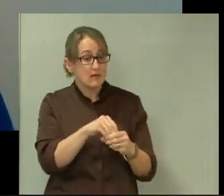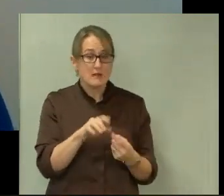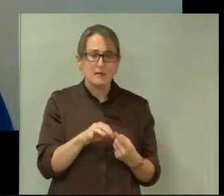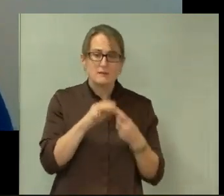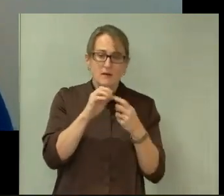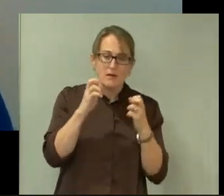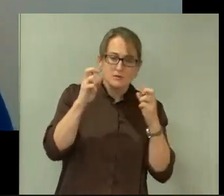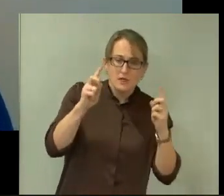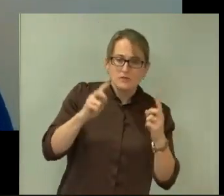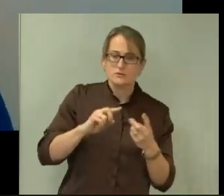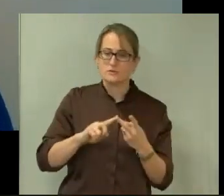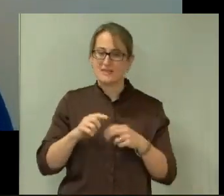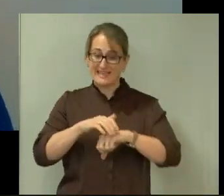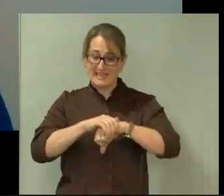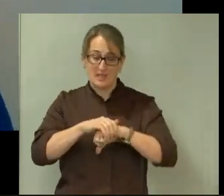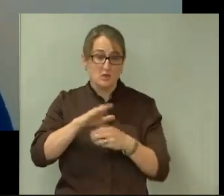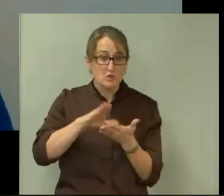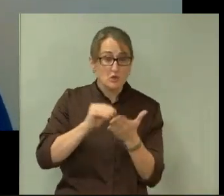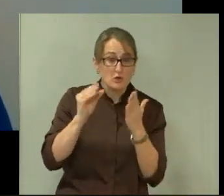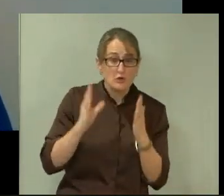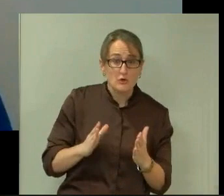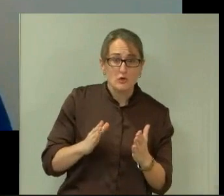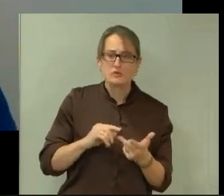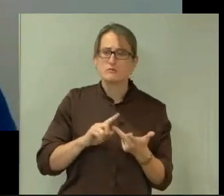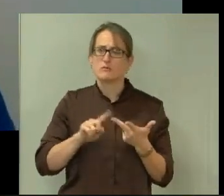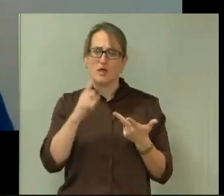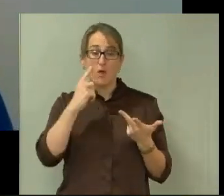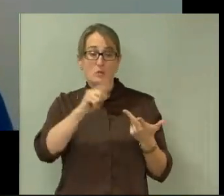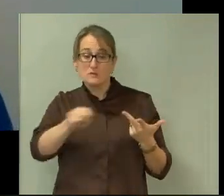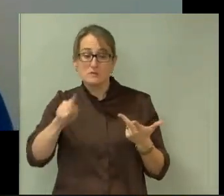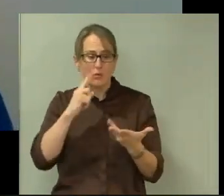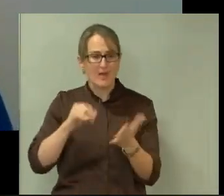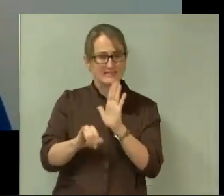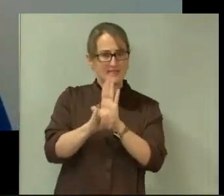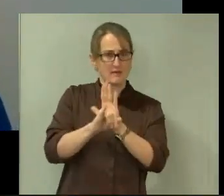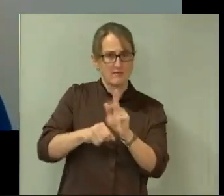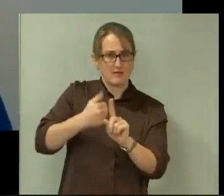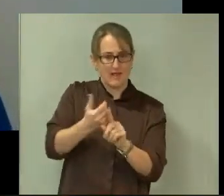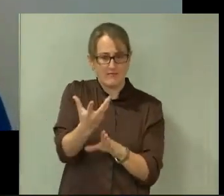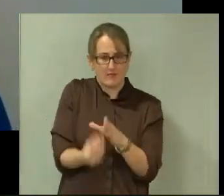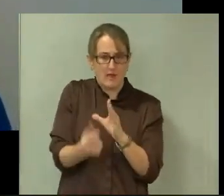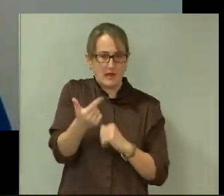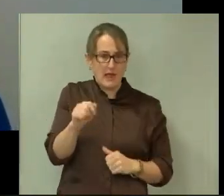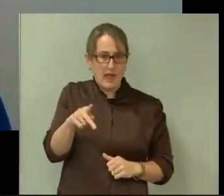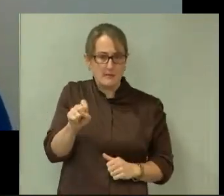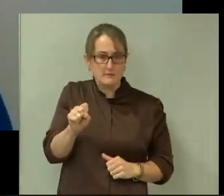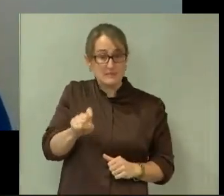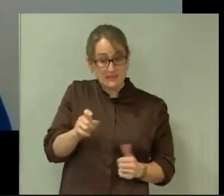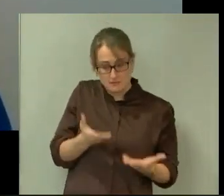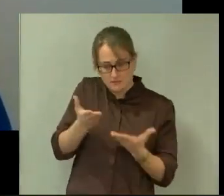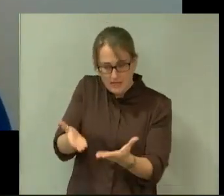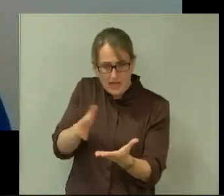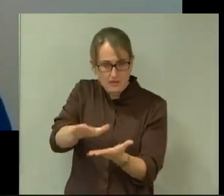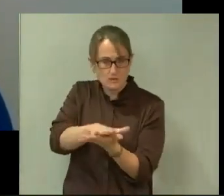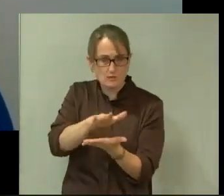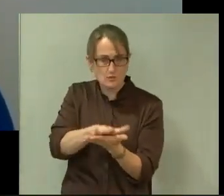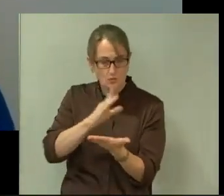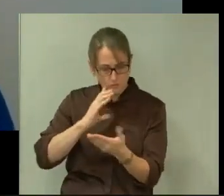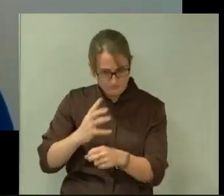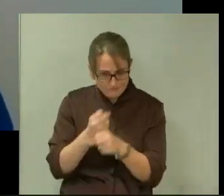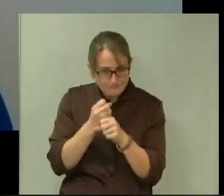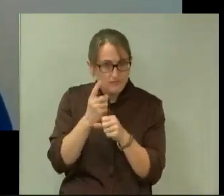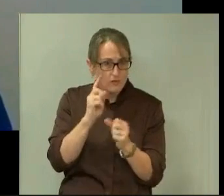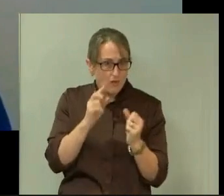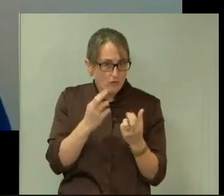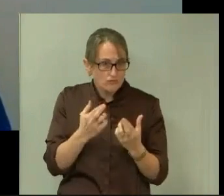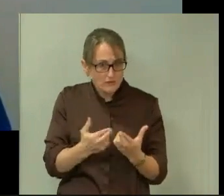learners, those identified with gaps and not be at school receiving services, resources, and